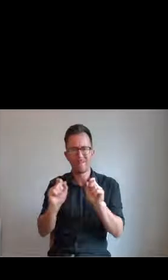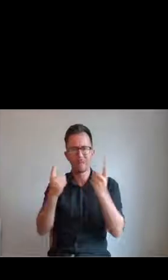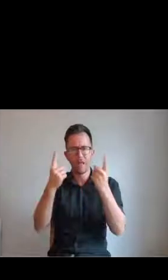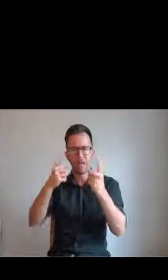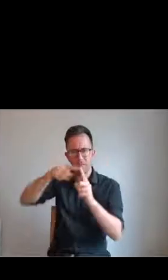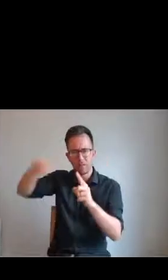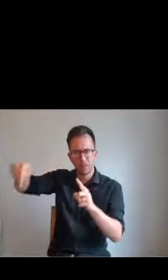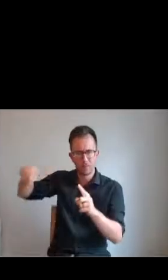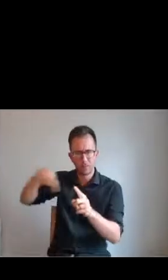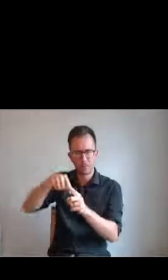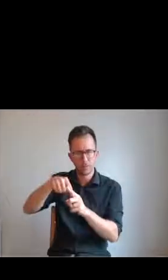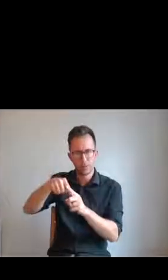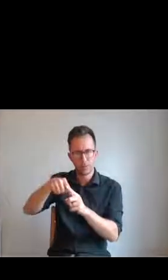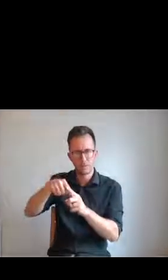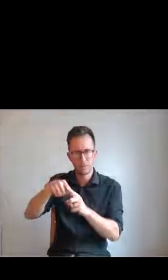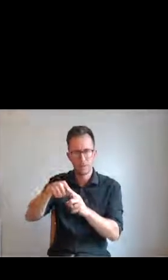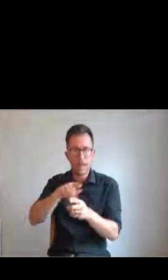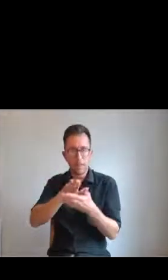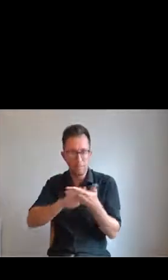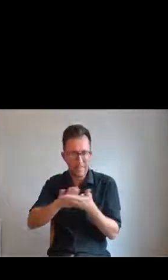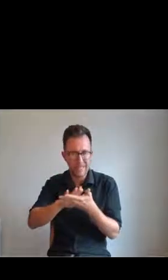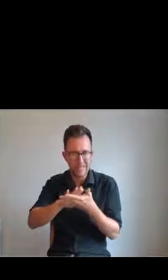be required permanently in this area.